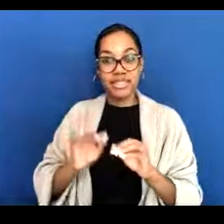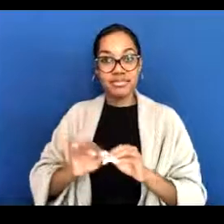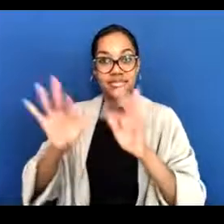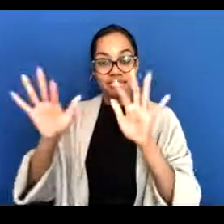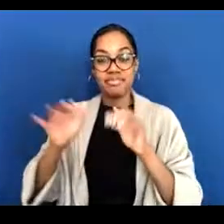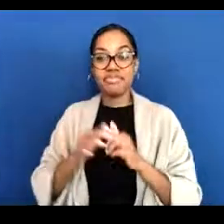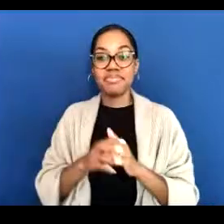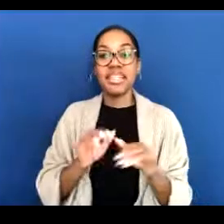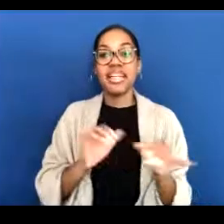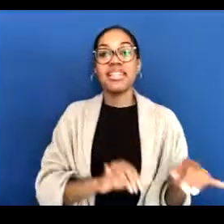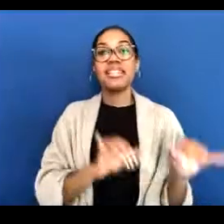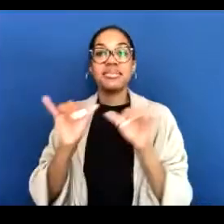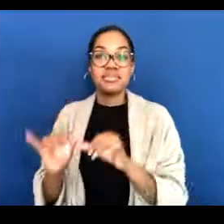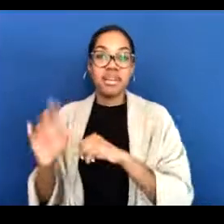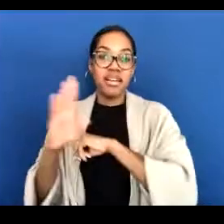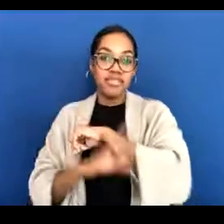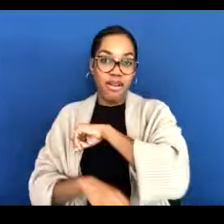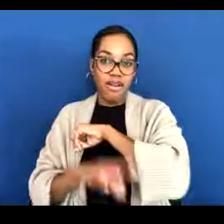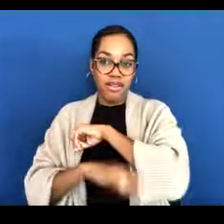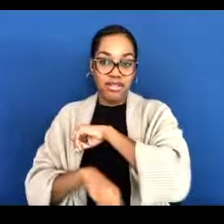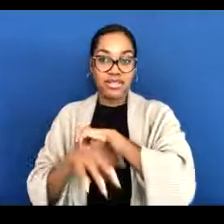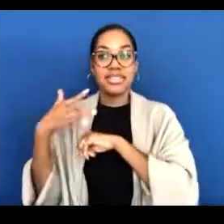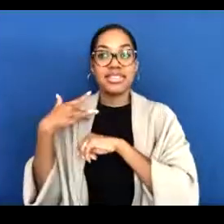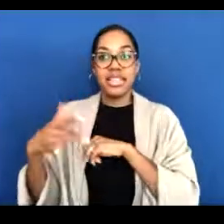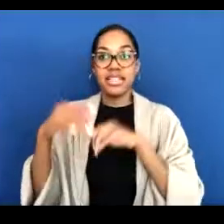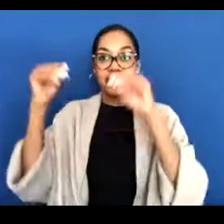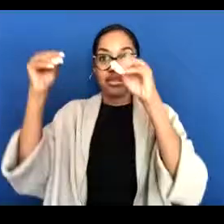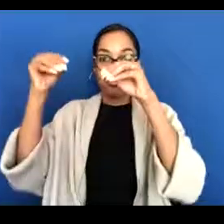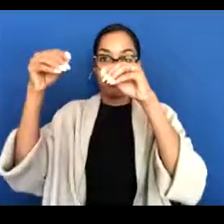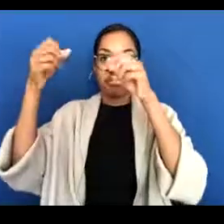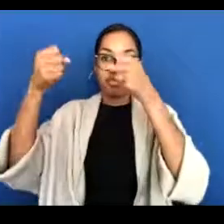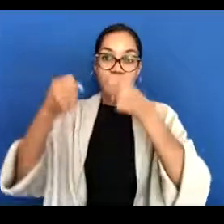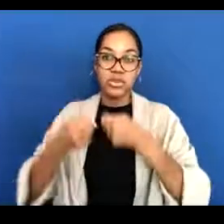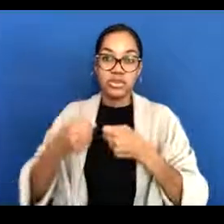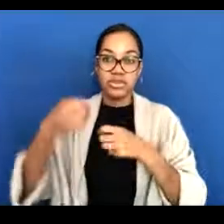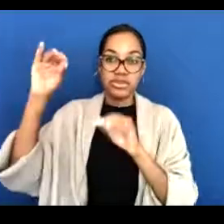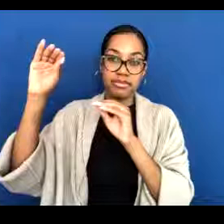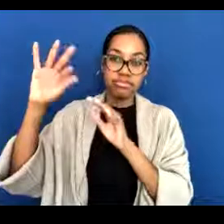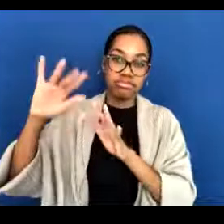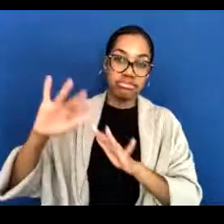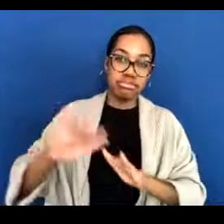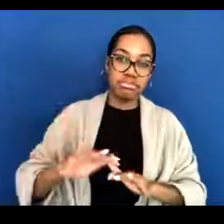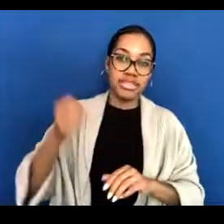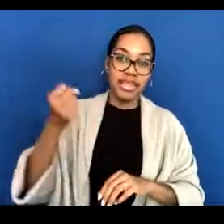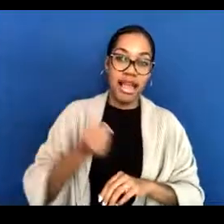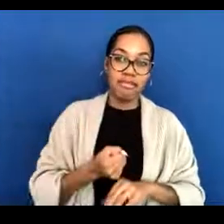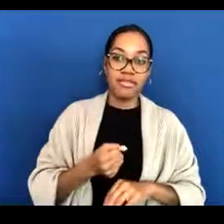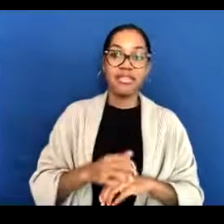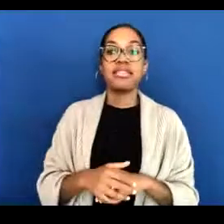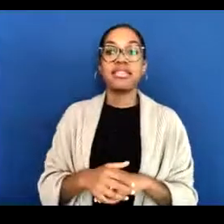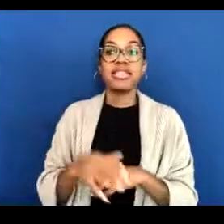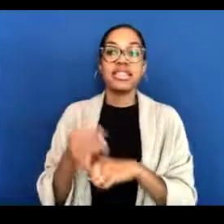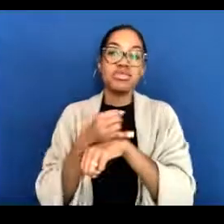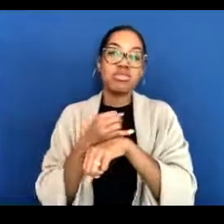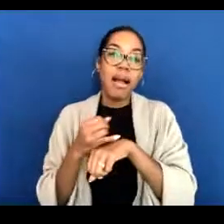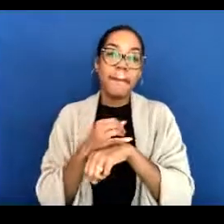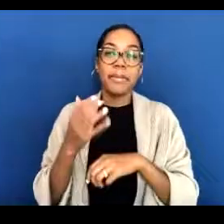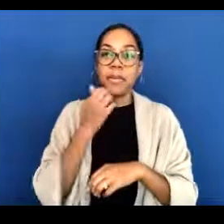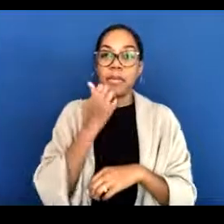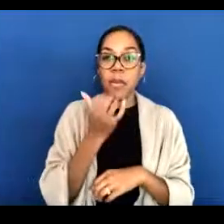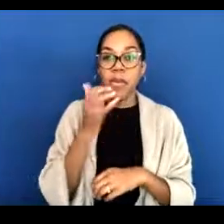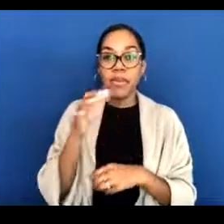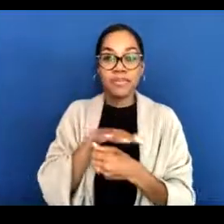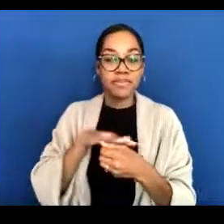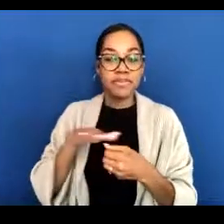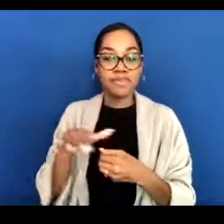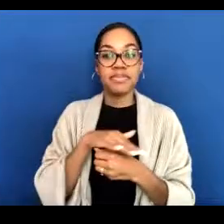same type of thing. The birds are now moving south back toward the tropics, and then the colors on here indicate a much larger area of medium to